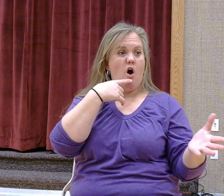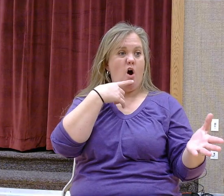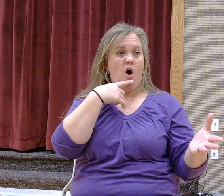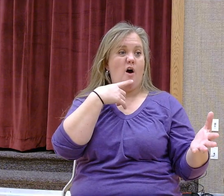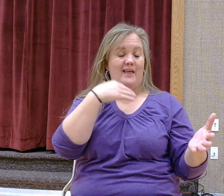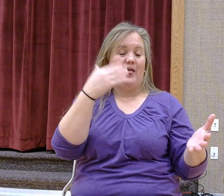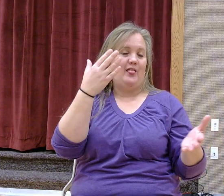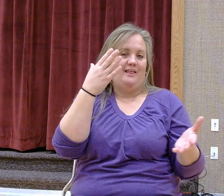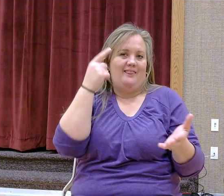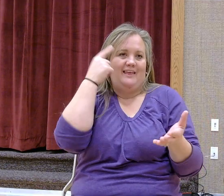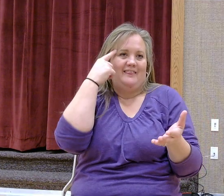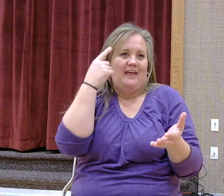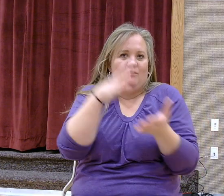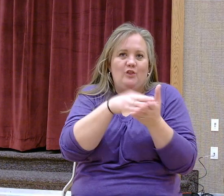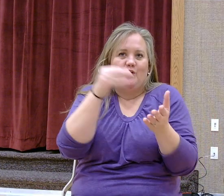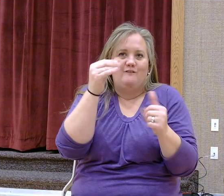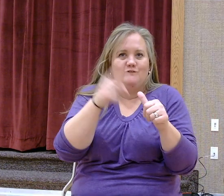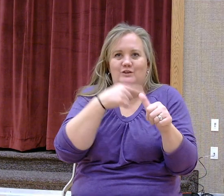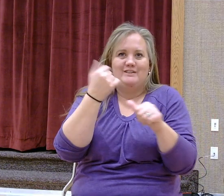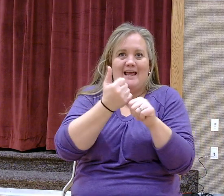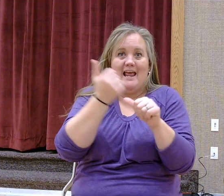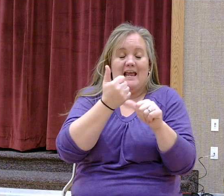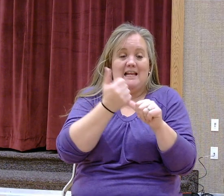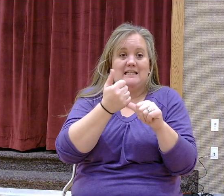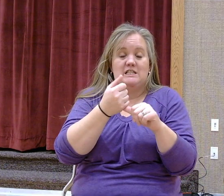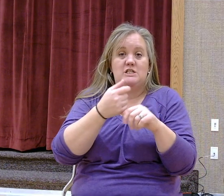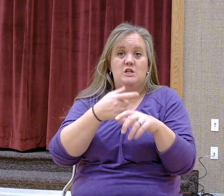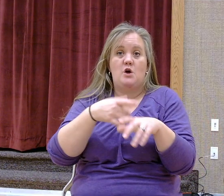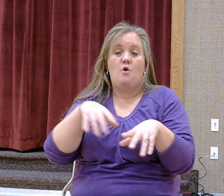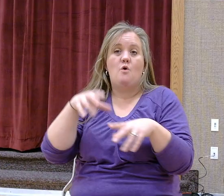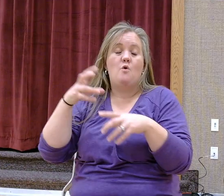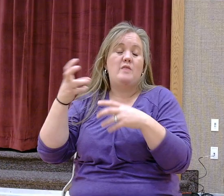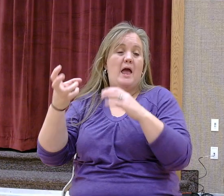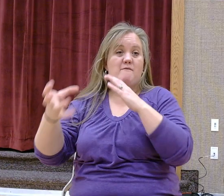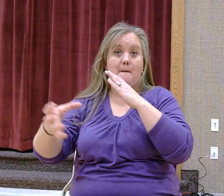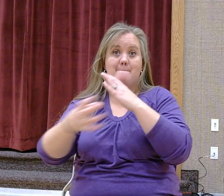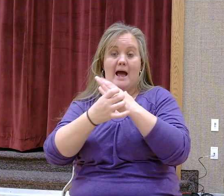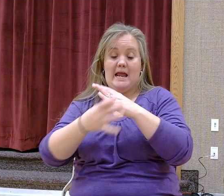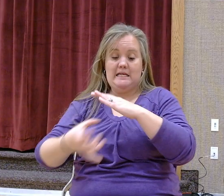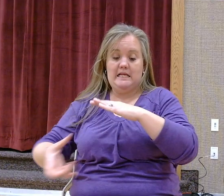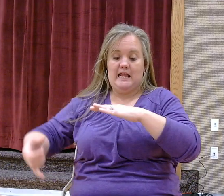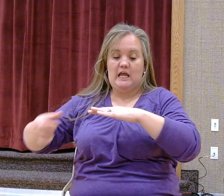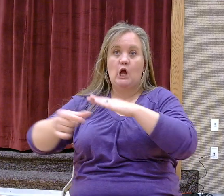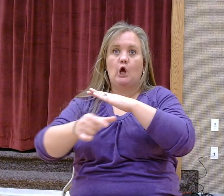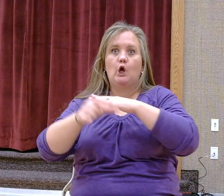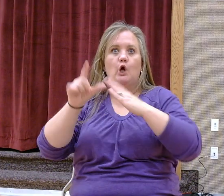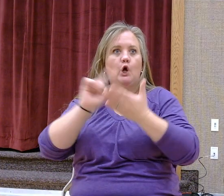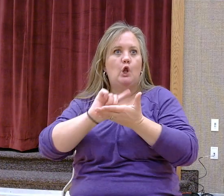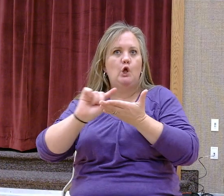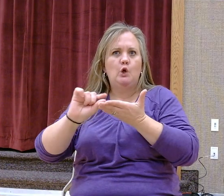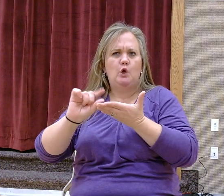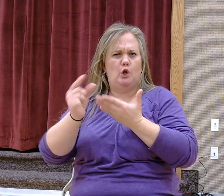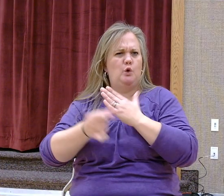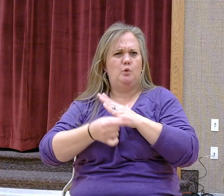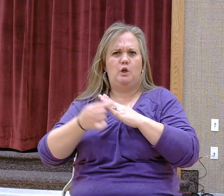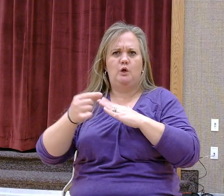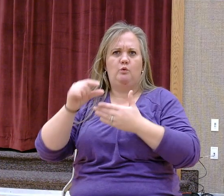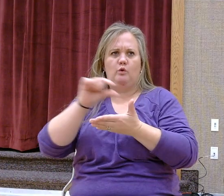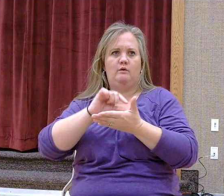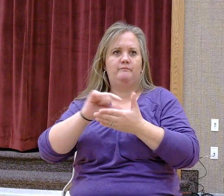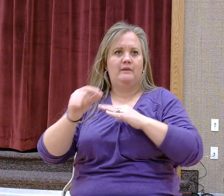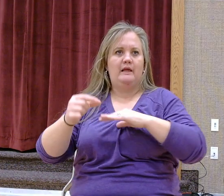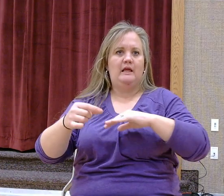and they close those things up and super glue them shut. And those kids end up back in the hospital getting drains because these have to stay open and drained.